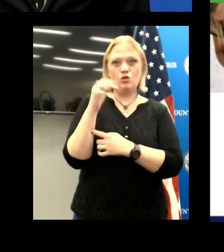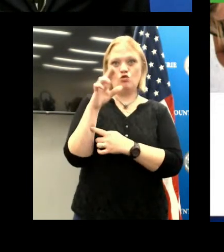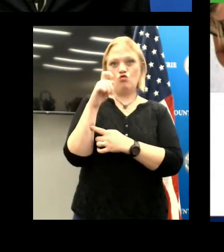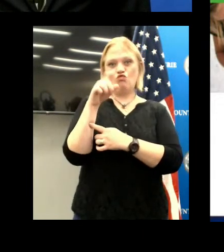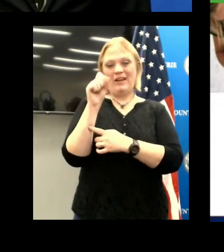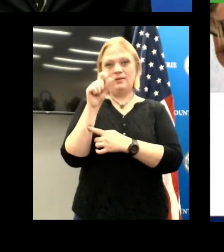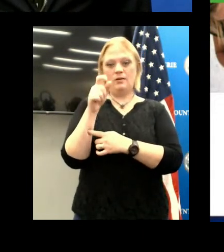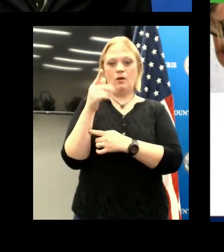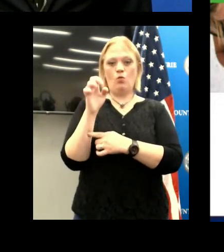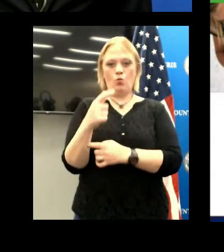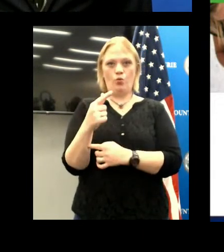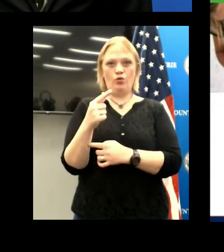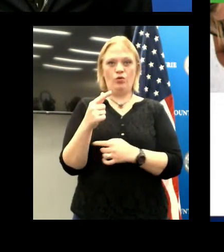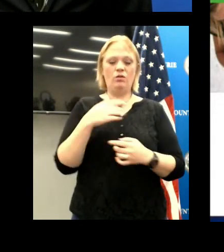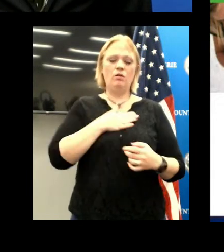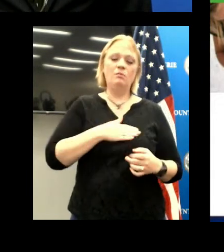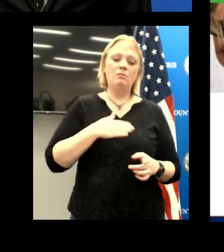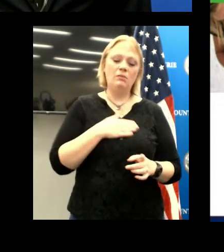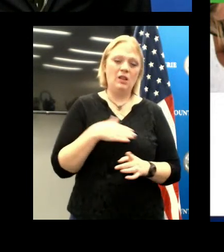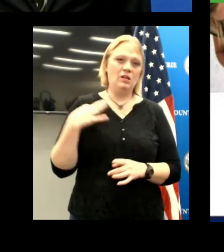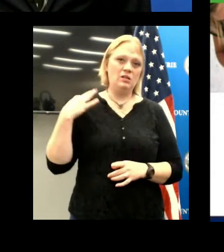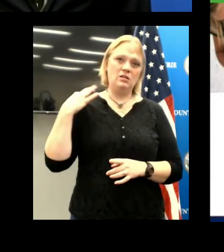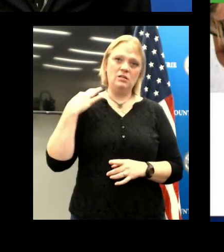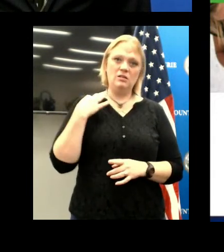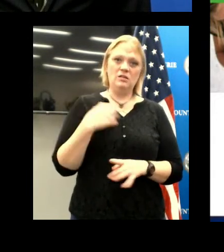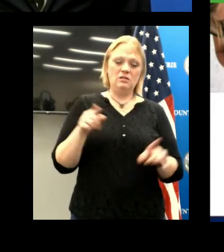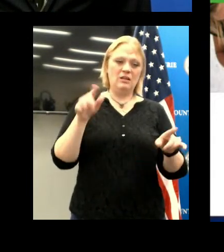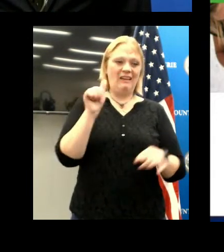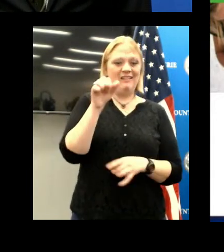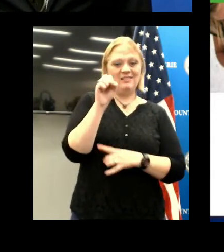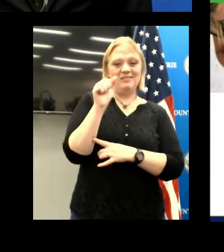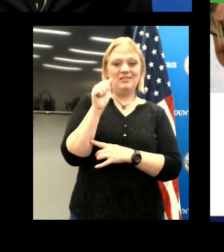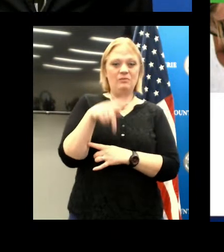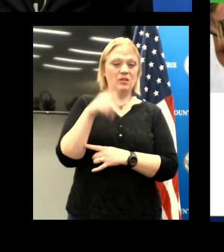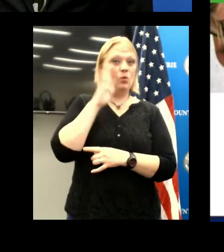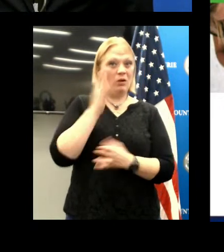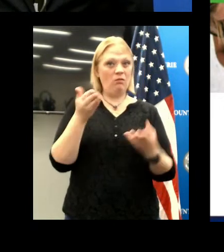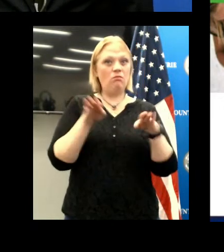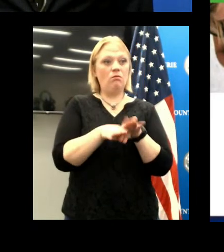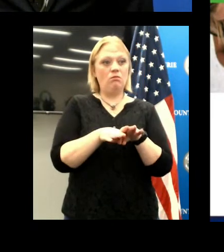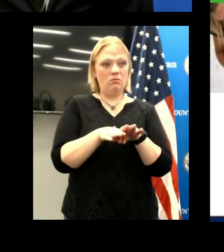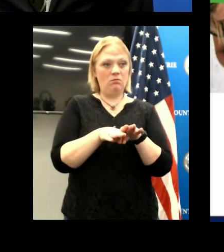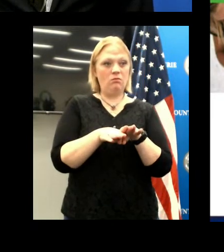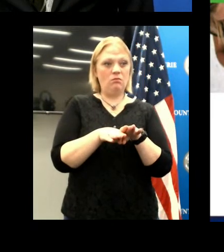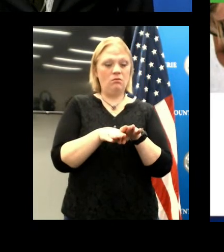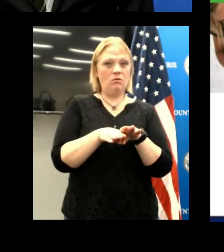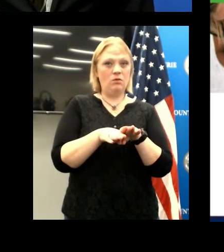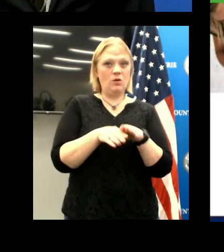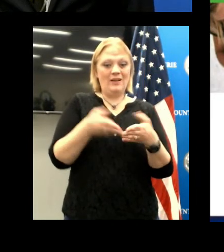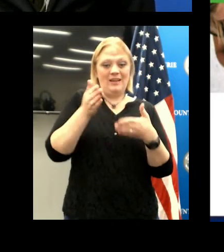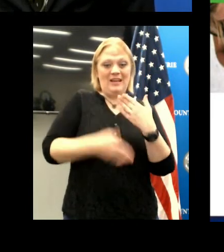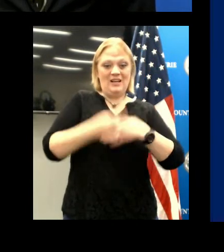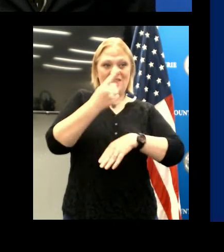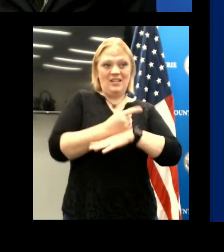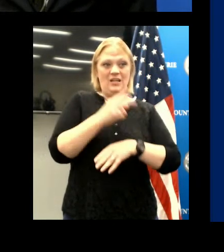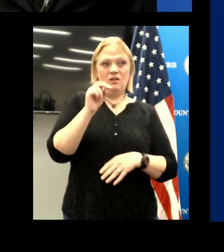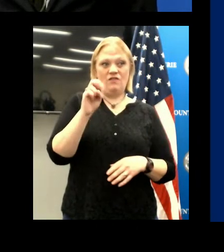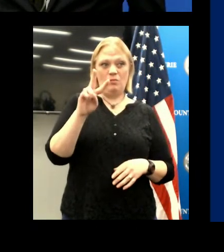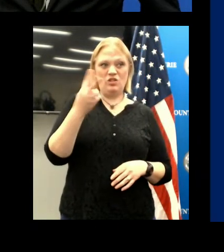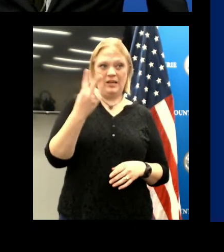backtobizgrants.org. Please apply as soon as possible because it is going to get shut down as a close of business on November